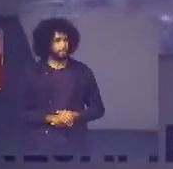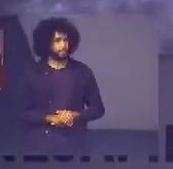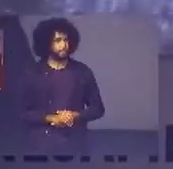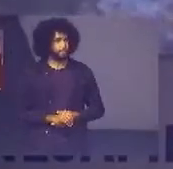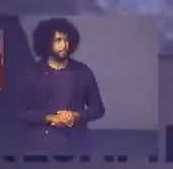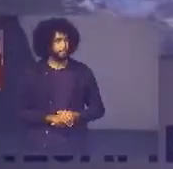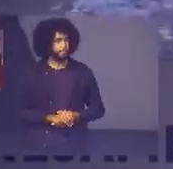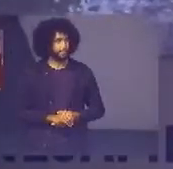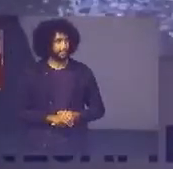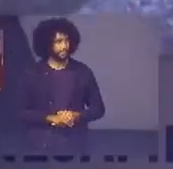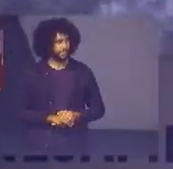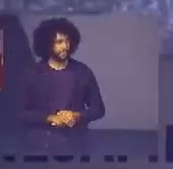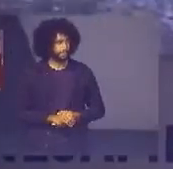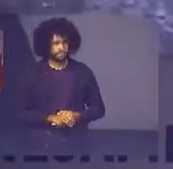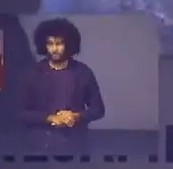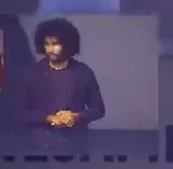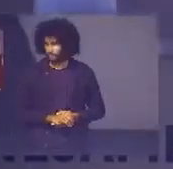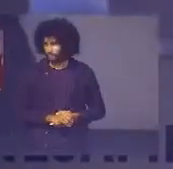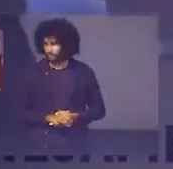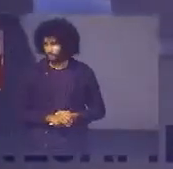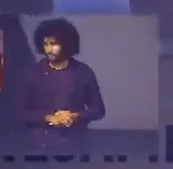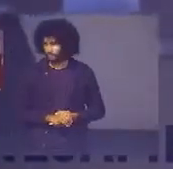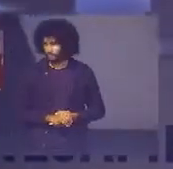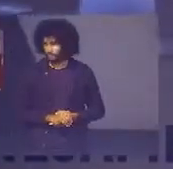It's clear to see